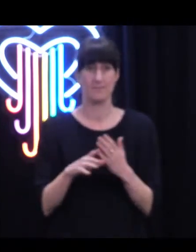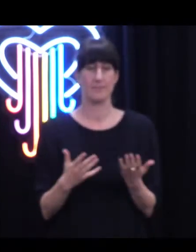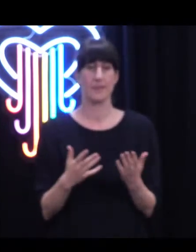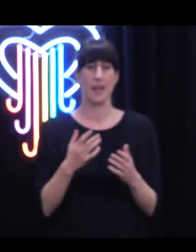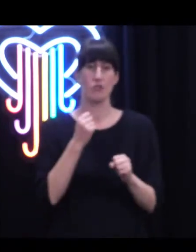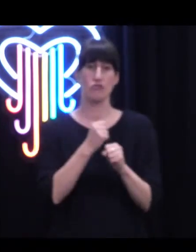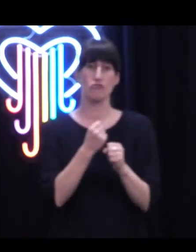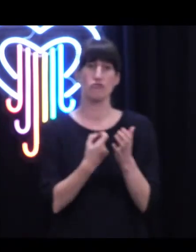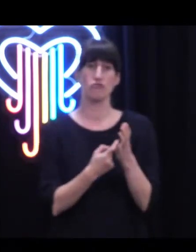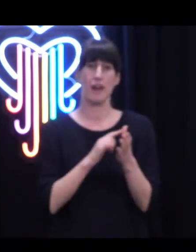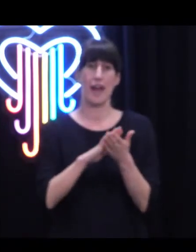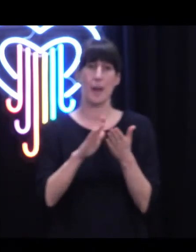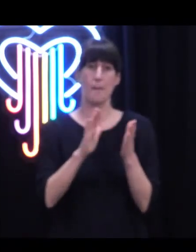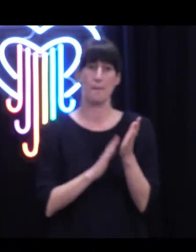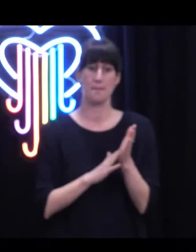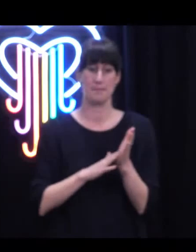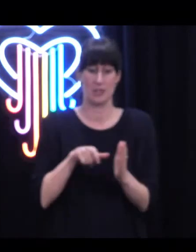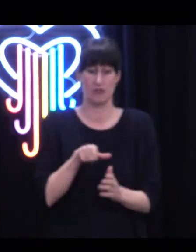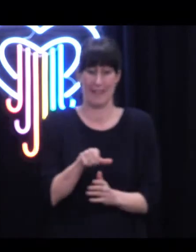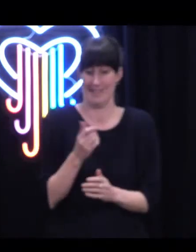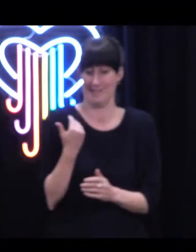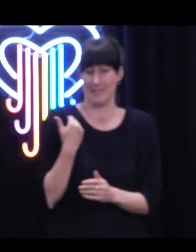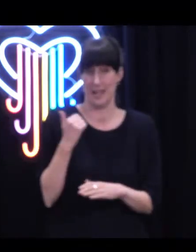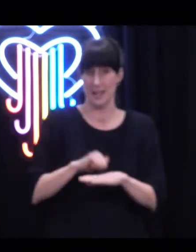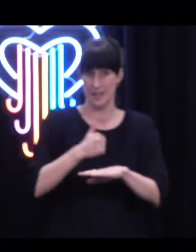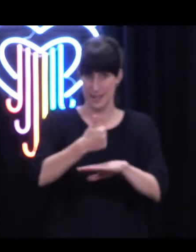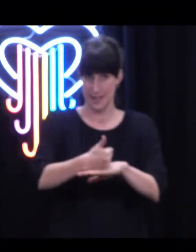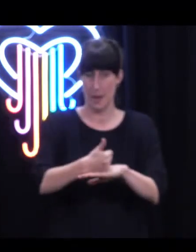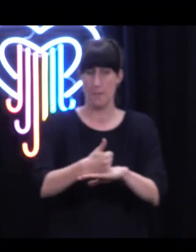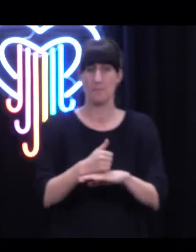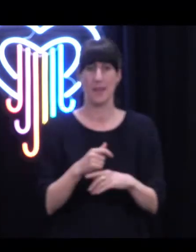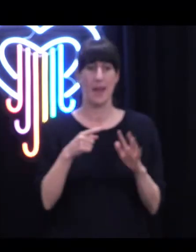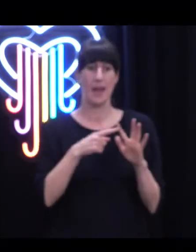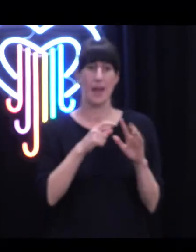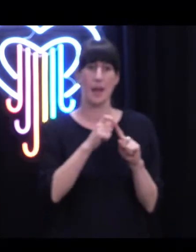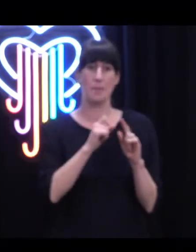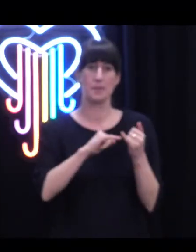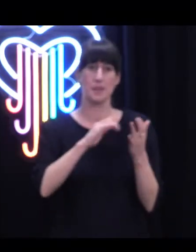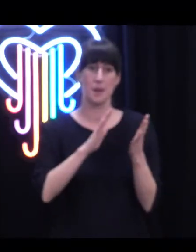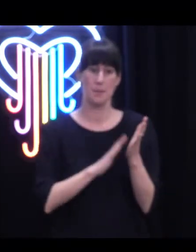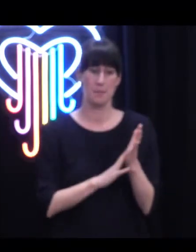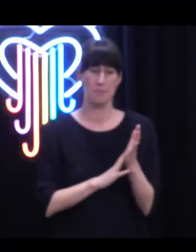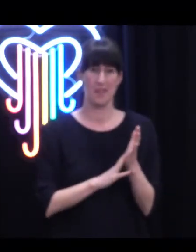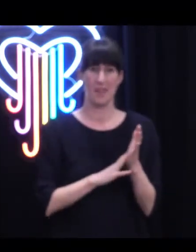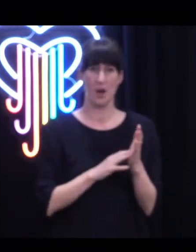35 Graham Street, our recently established CBD site, the Epsom Vaccination Centre at